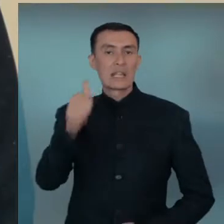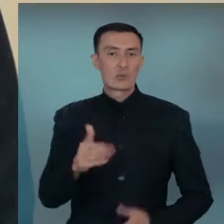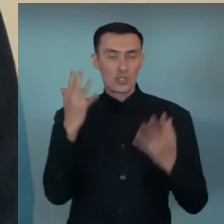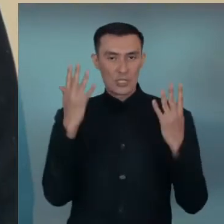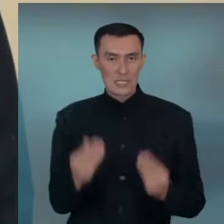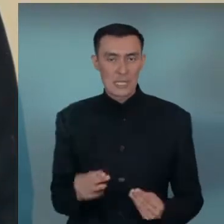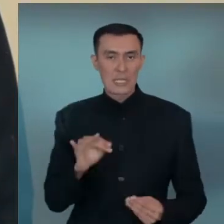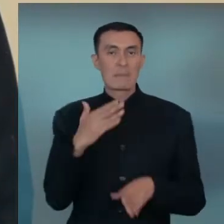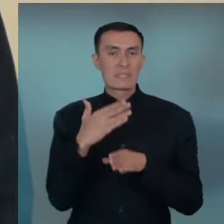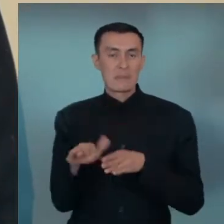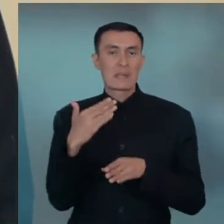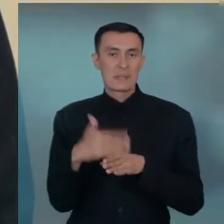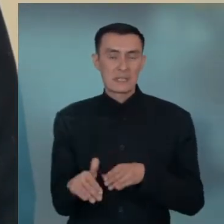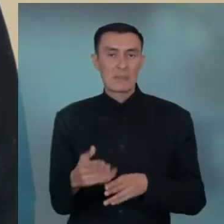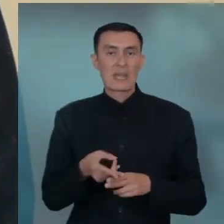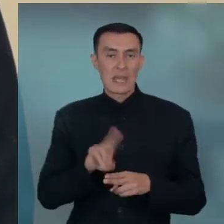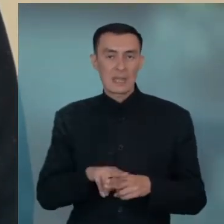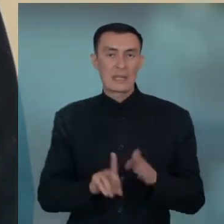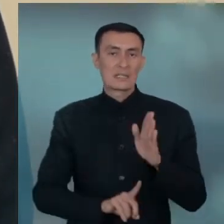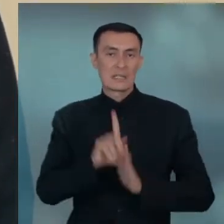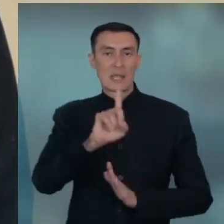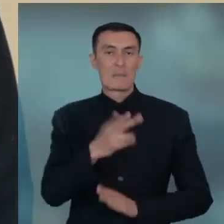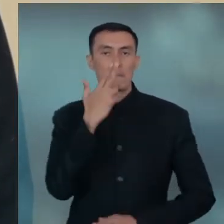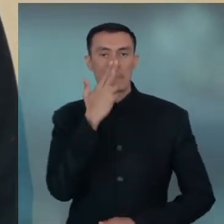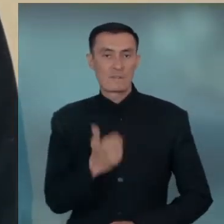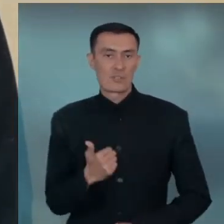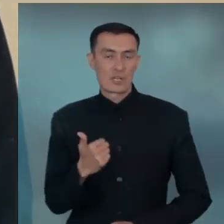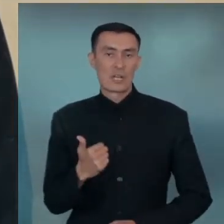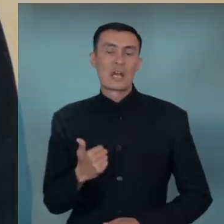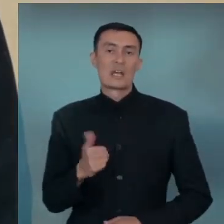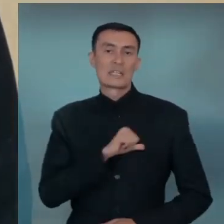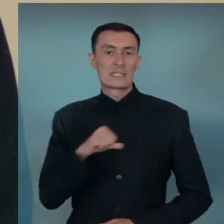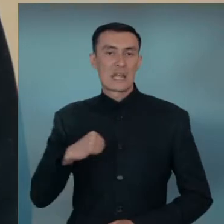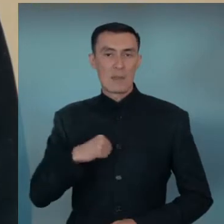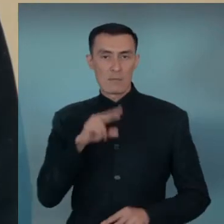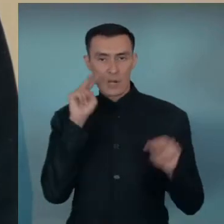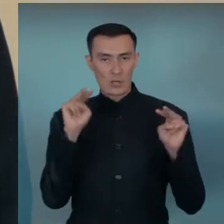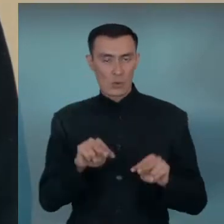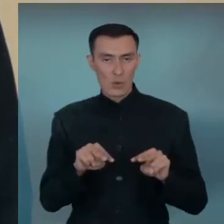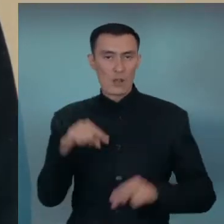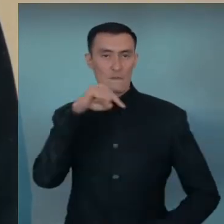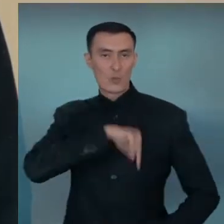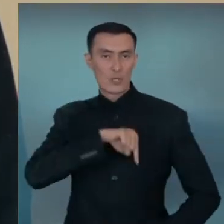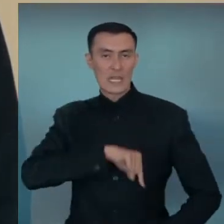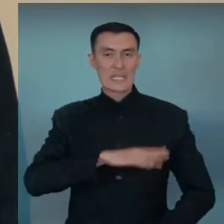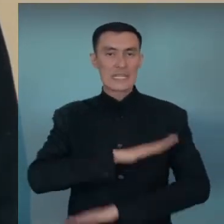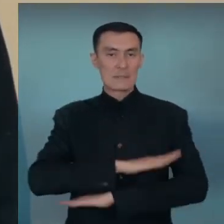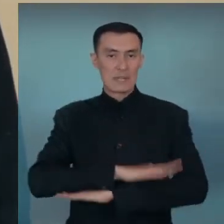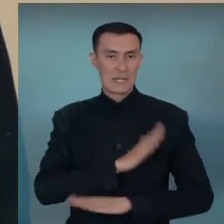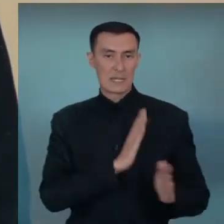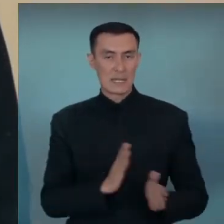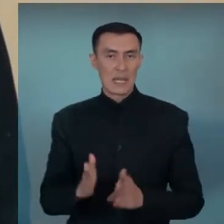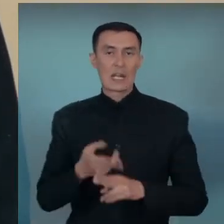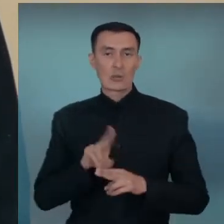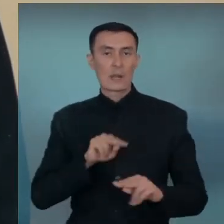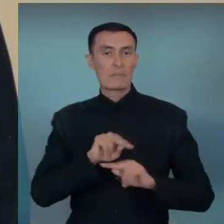habit. I think that self-control and internal discipline, instilled in me by my mother,